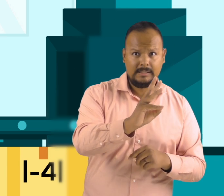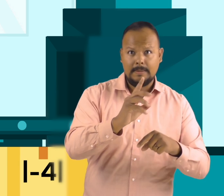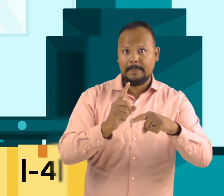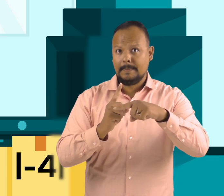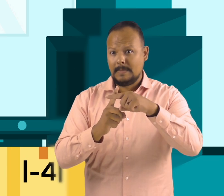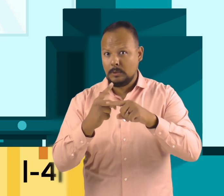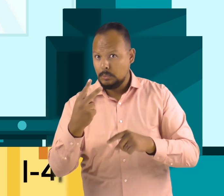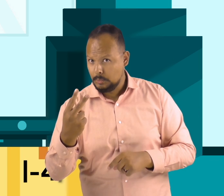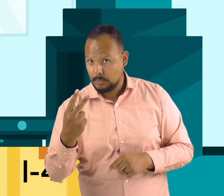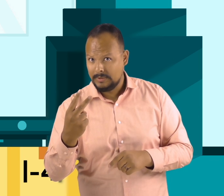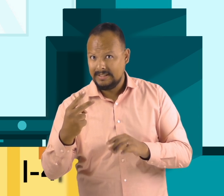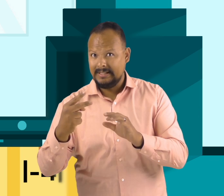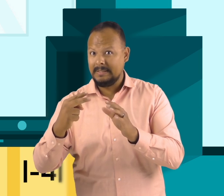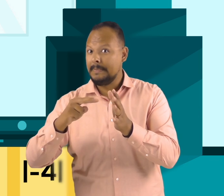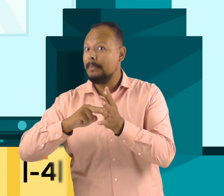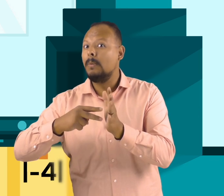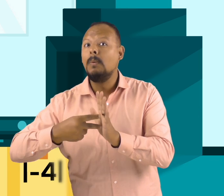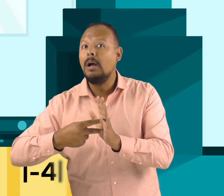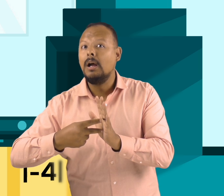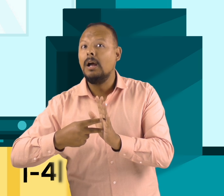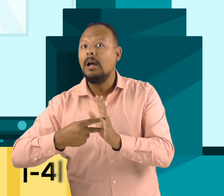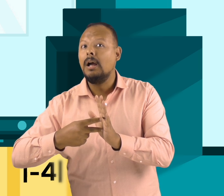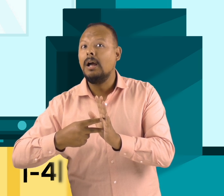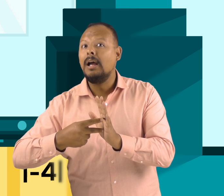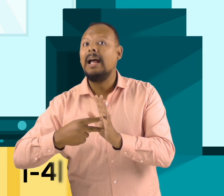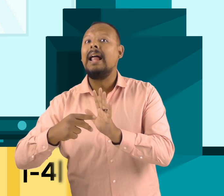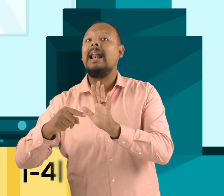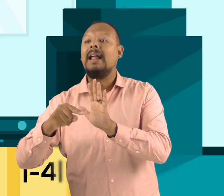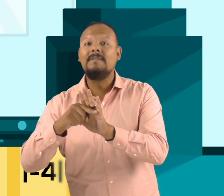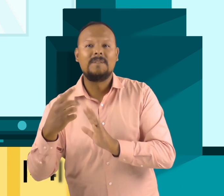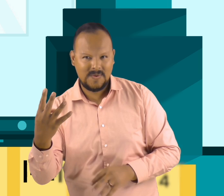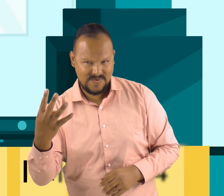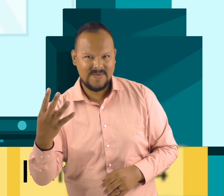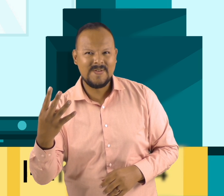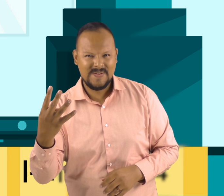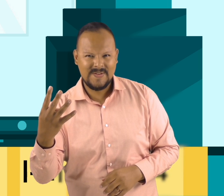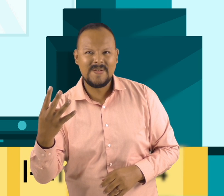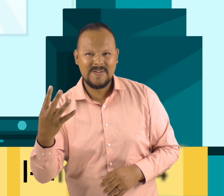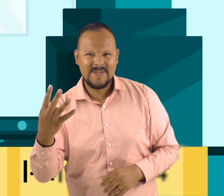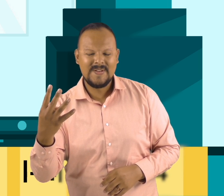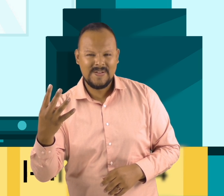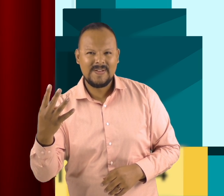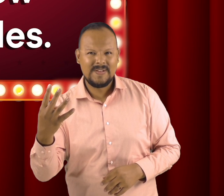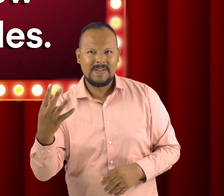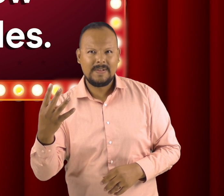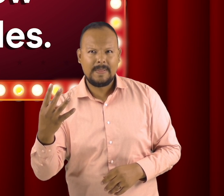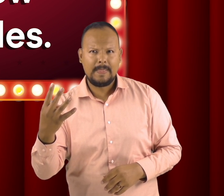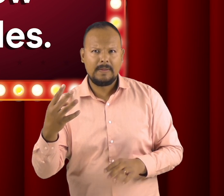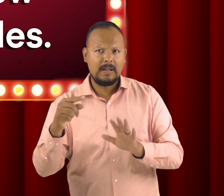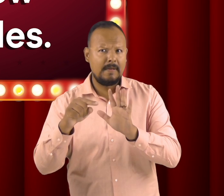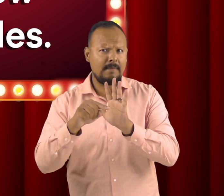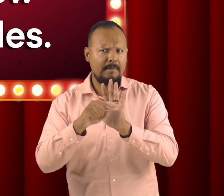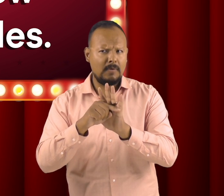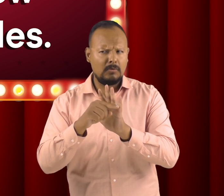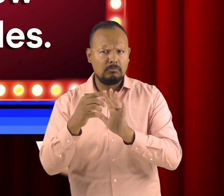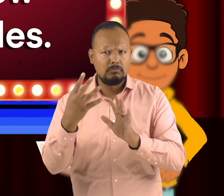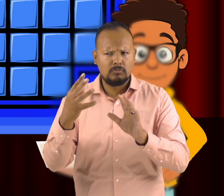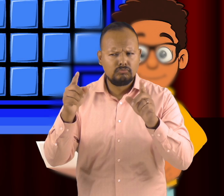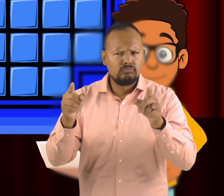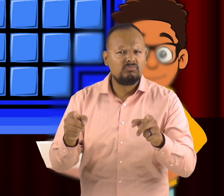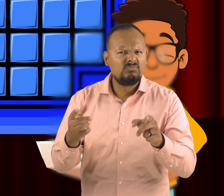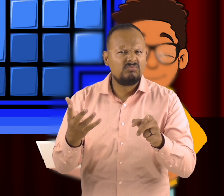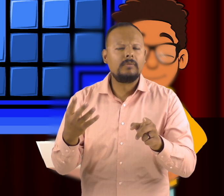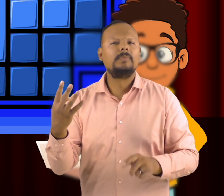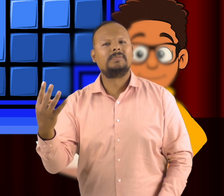and the absolute value of negative 4 is 4. Here are a few more examples.